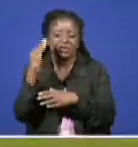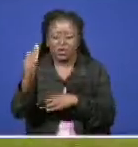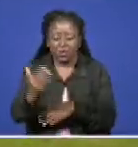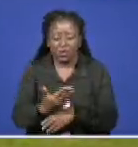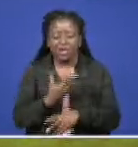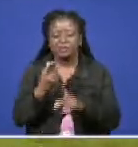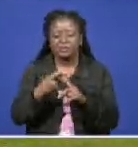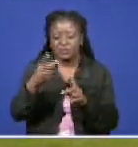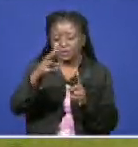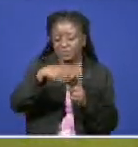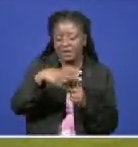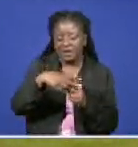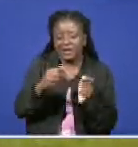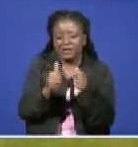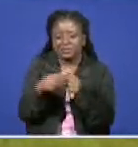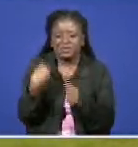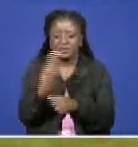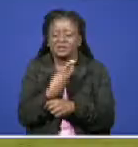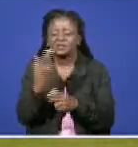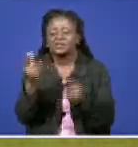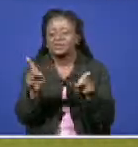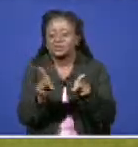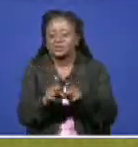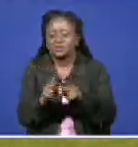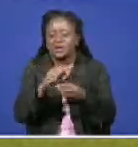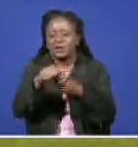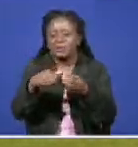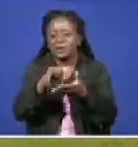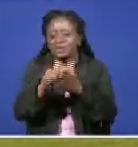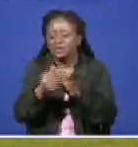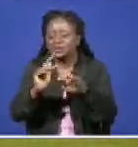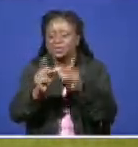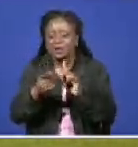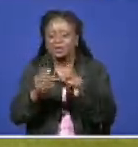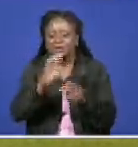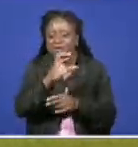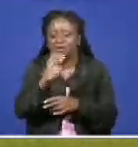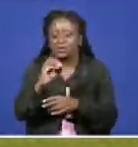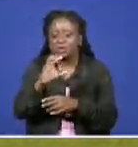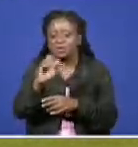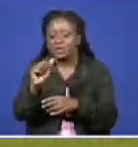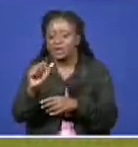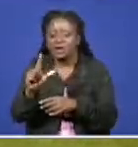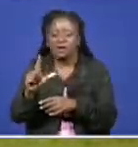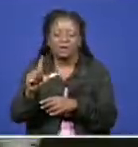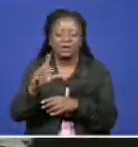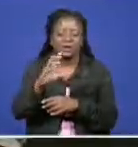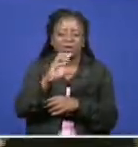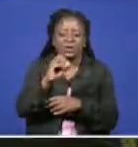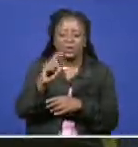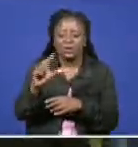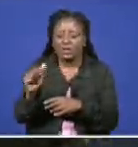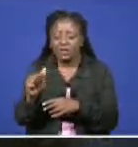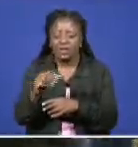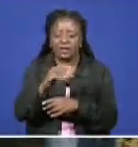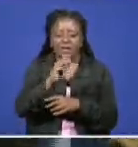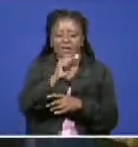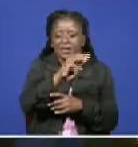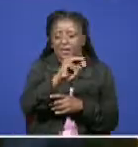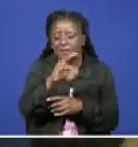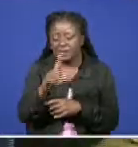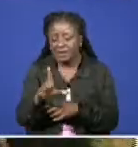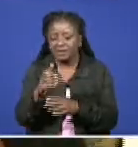well. Well, among those partners were Coca-Cola, AML Foods, and four security companies. And